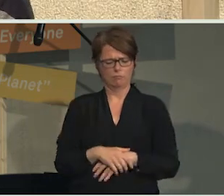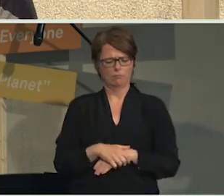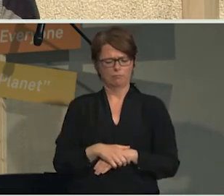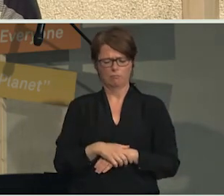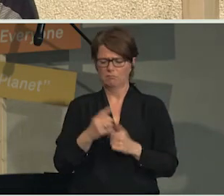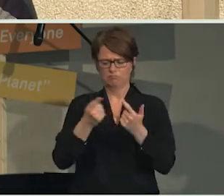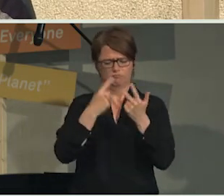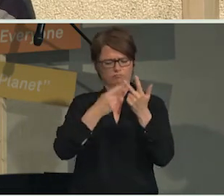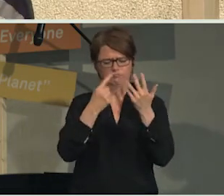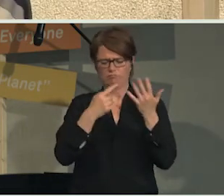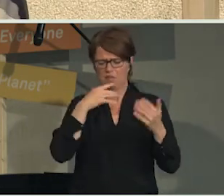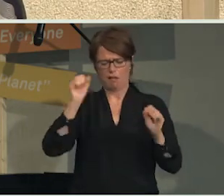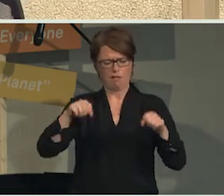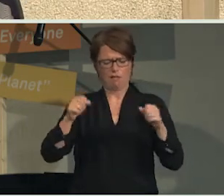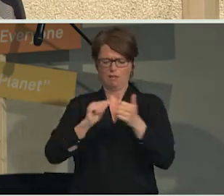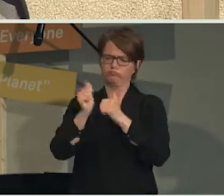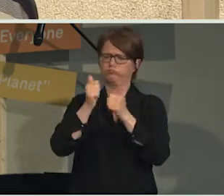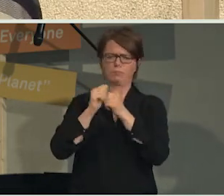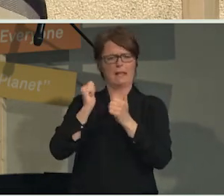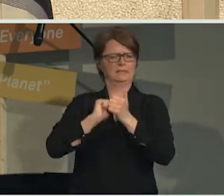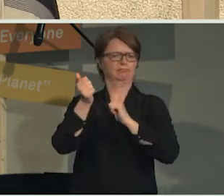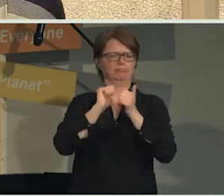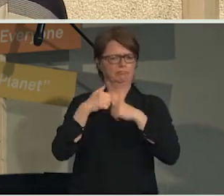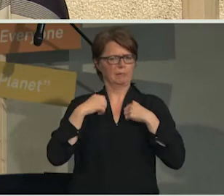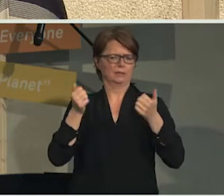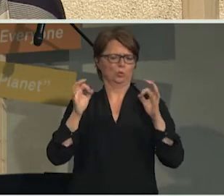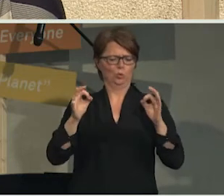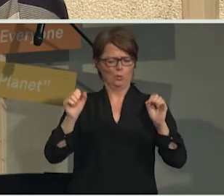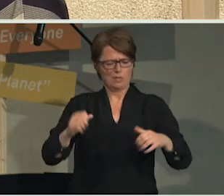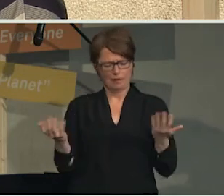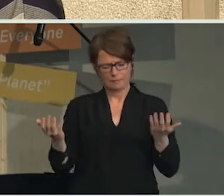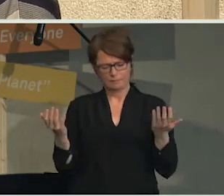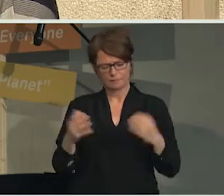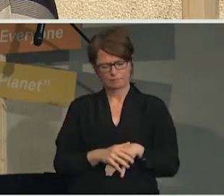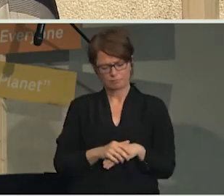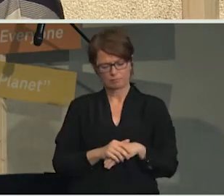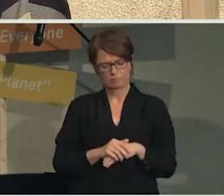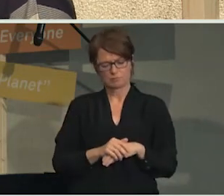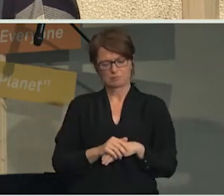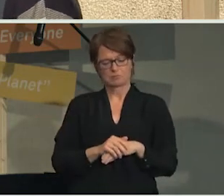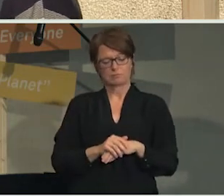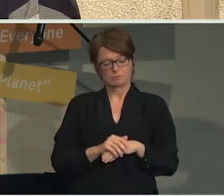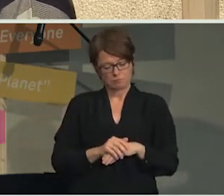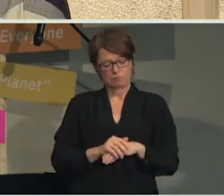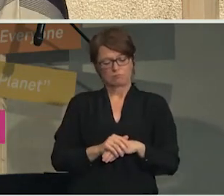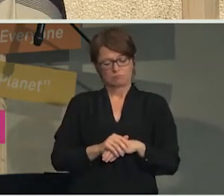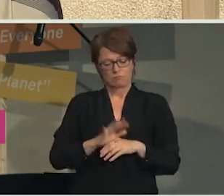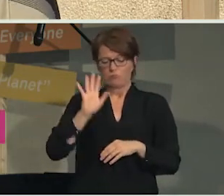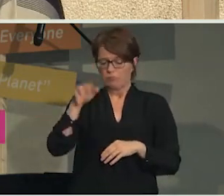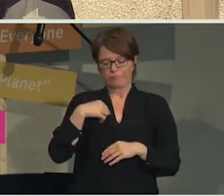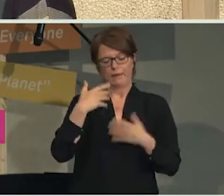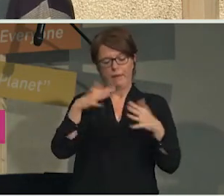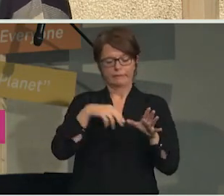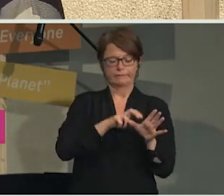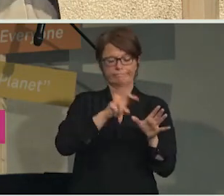little onesies, first class, second class. I used to whisper to the class, but to them,